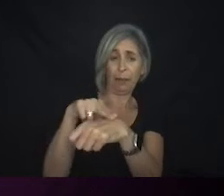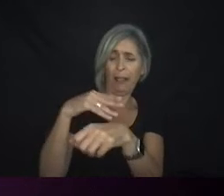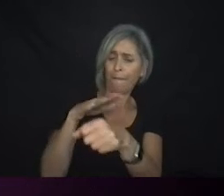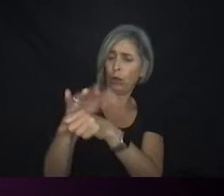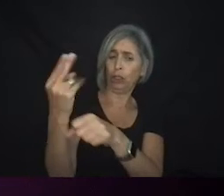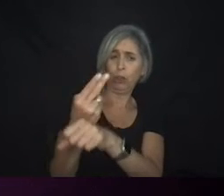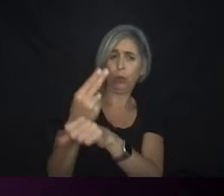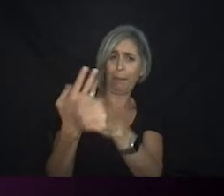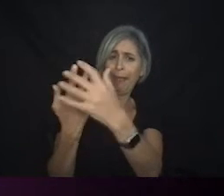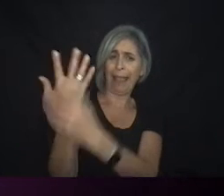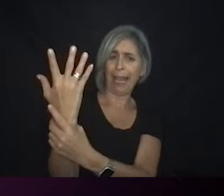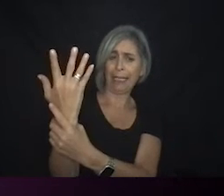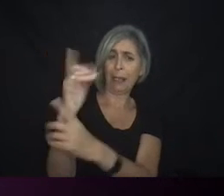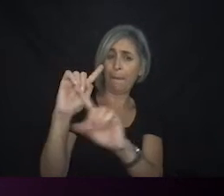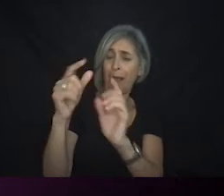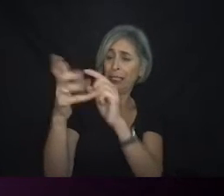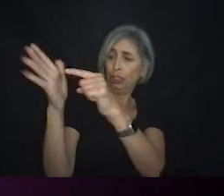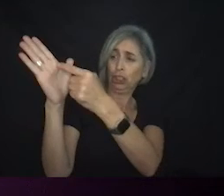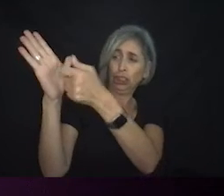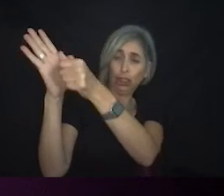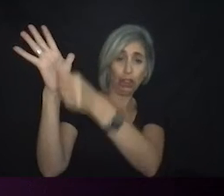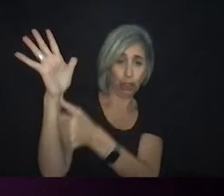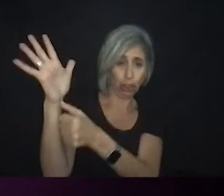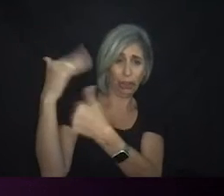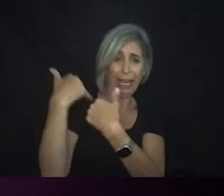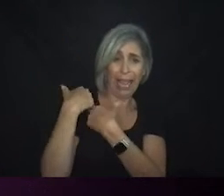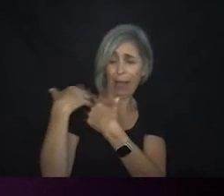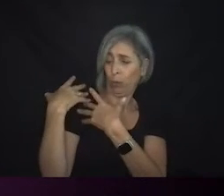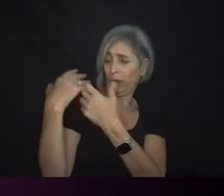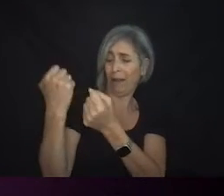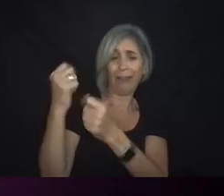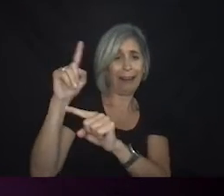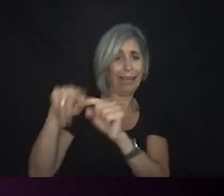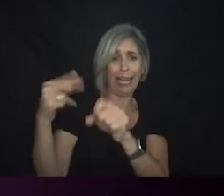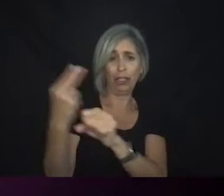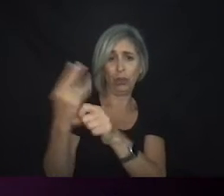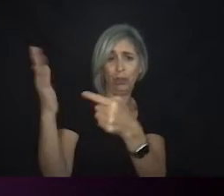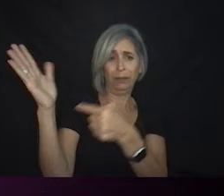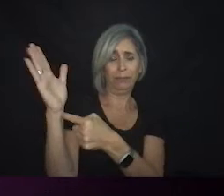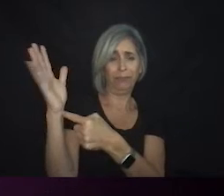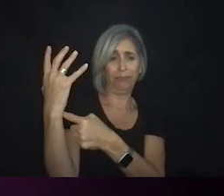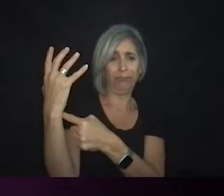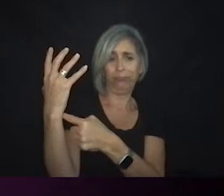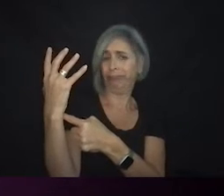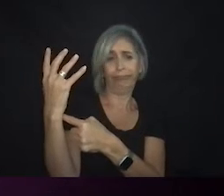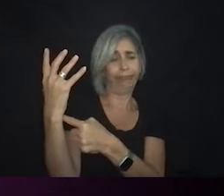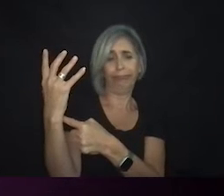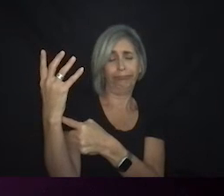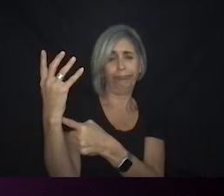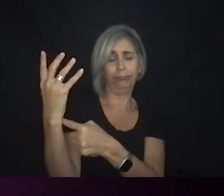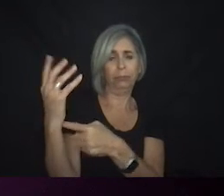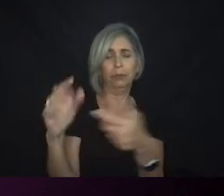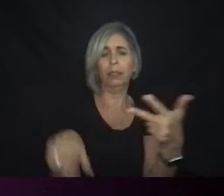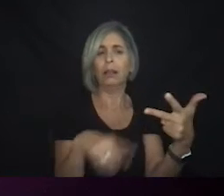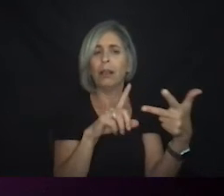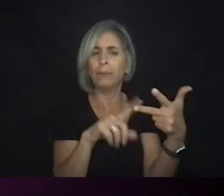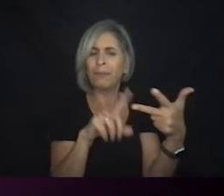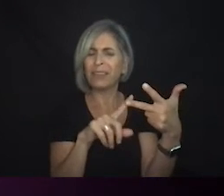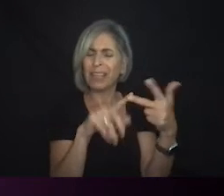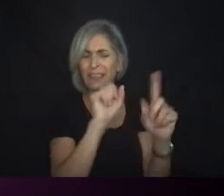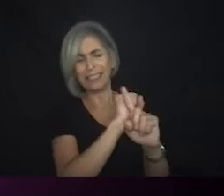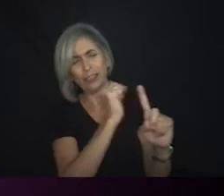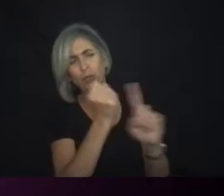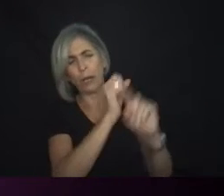of my hands, but because of this surgery, while I'm recovering, I don't. And then there's this kind of like weird